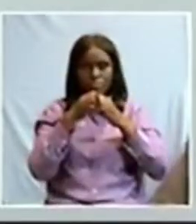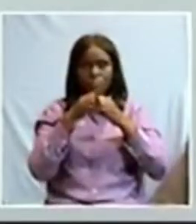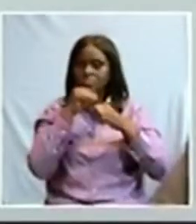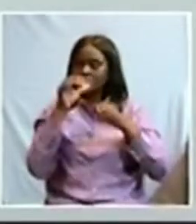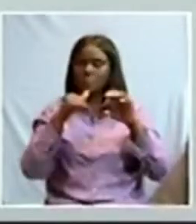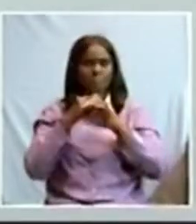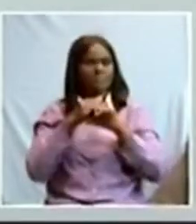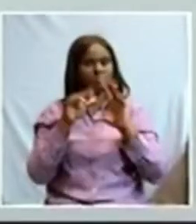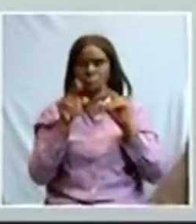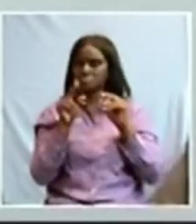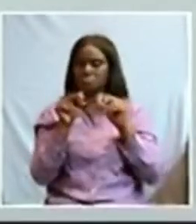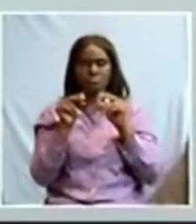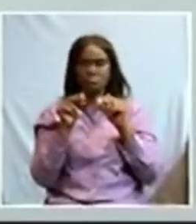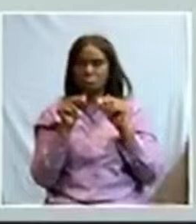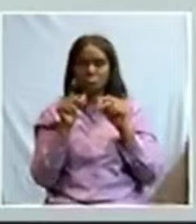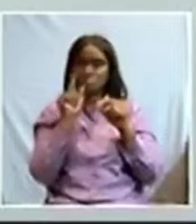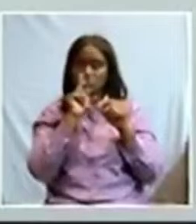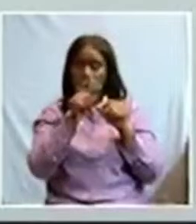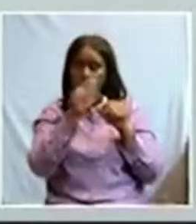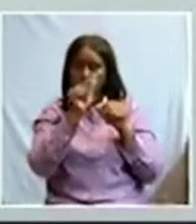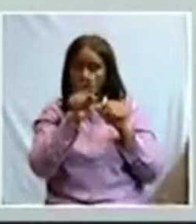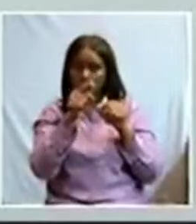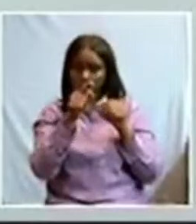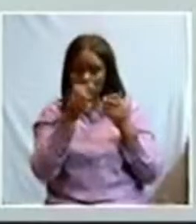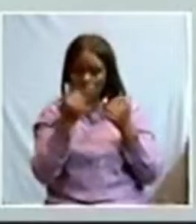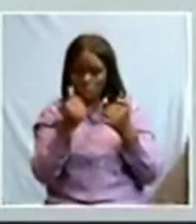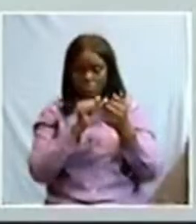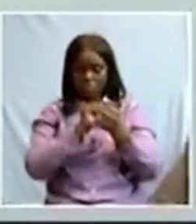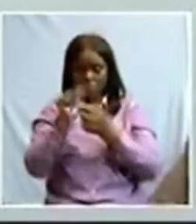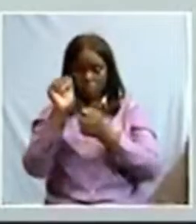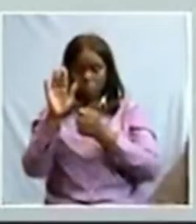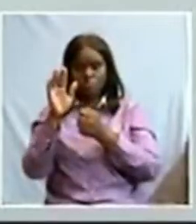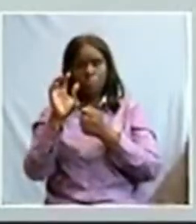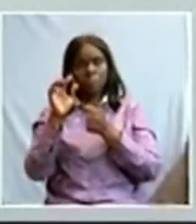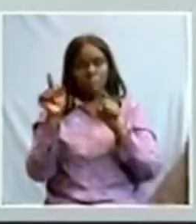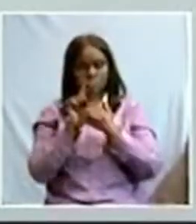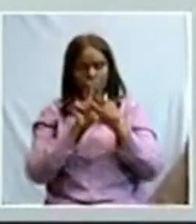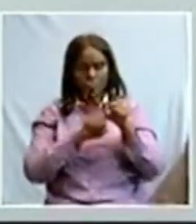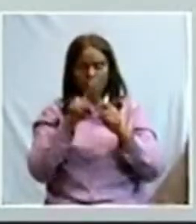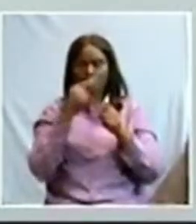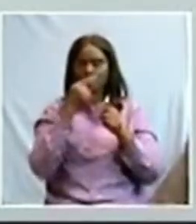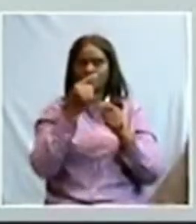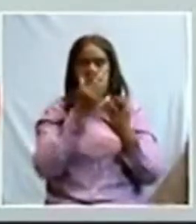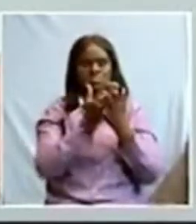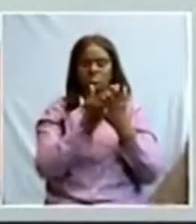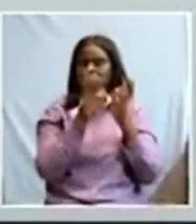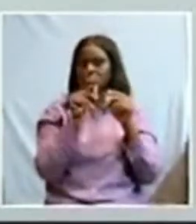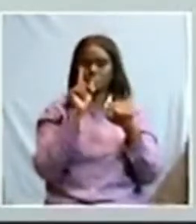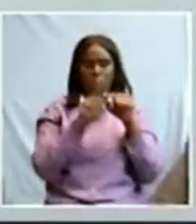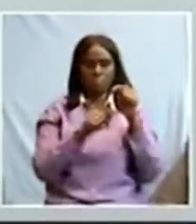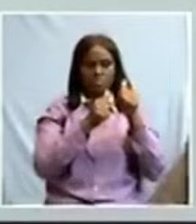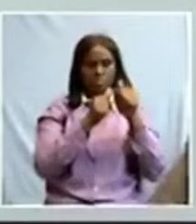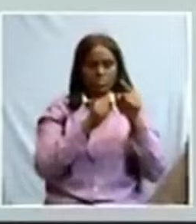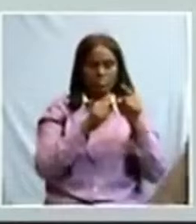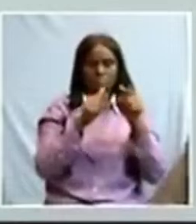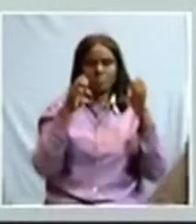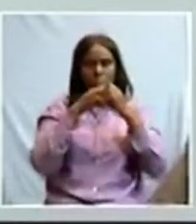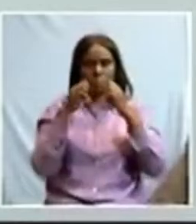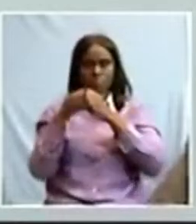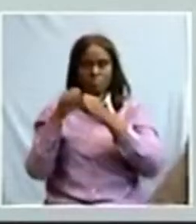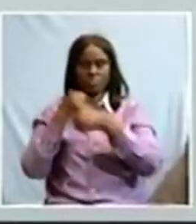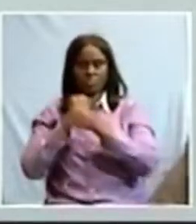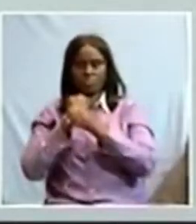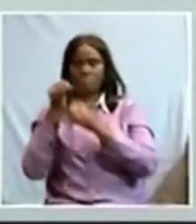involved. But you want to pass your back and you want to say suggestion, no, we can't follow this. The bank is